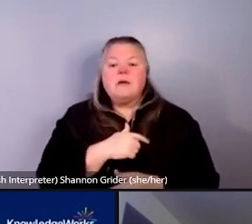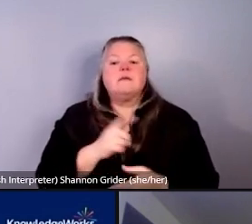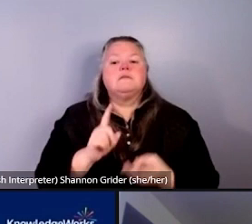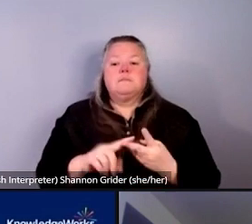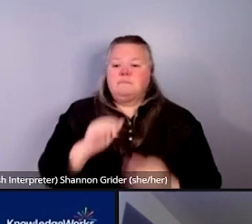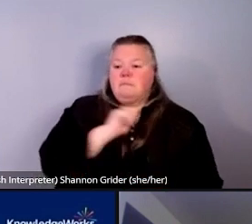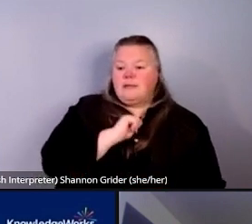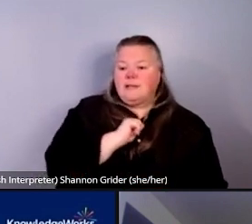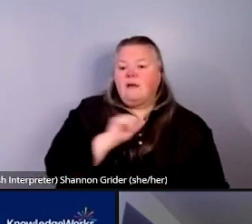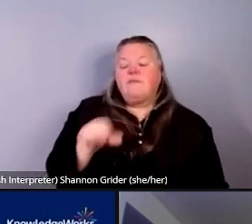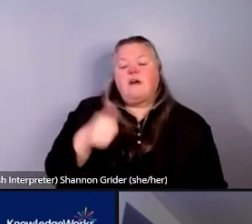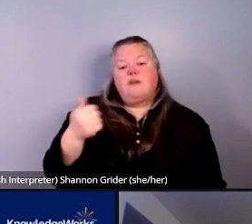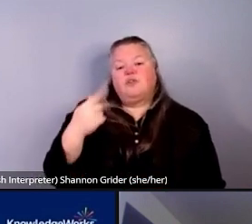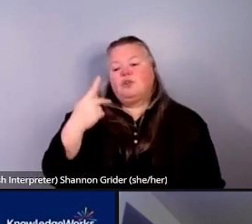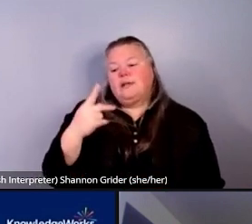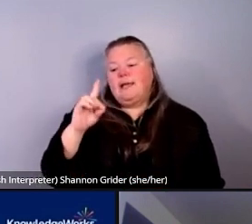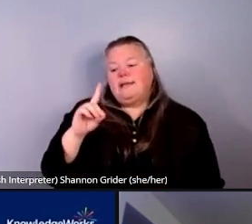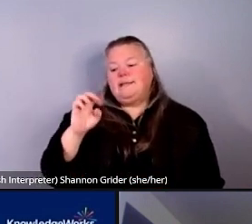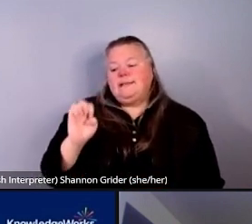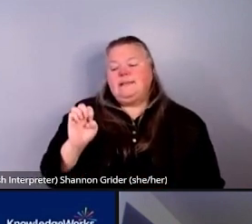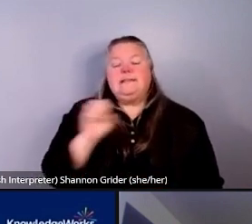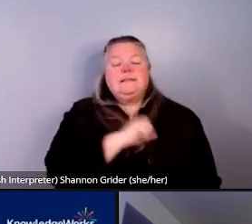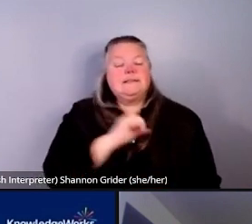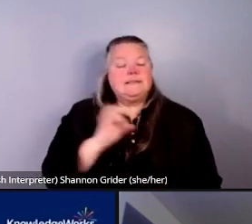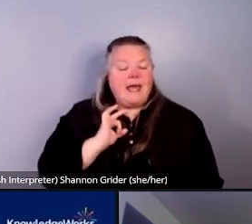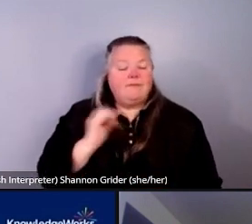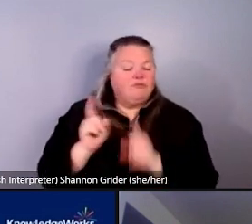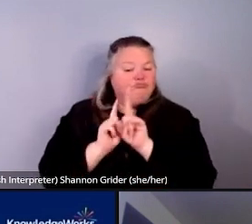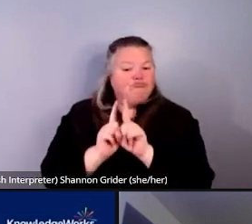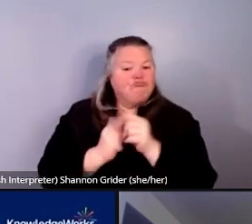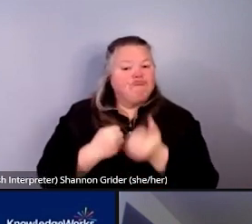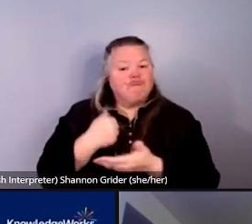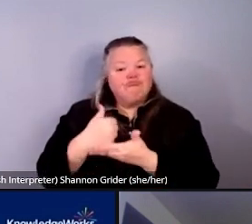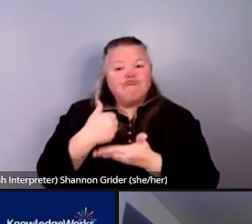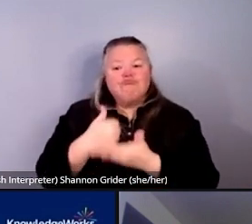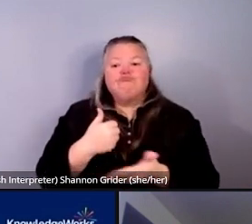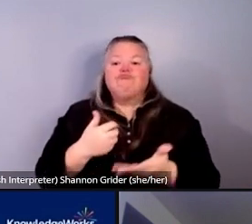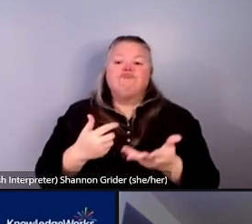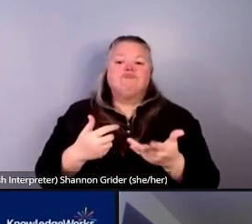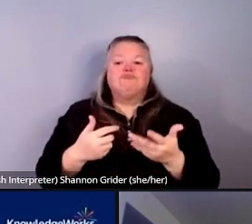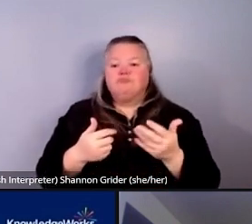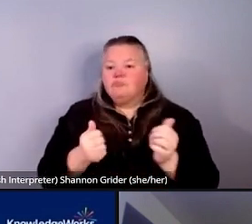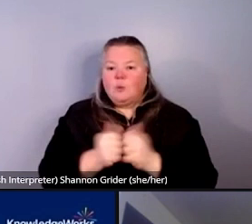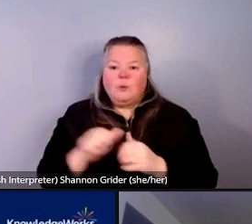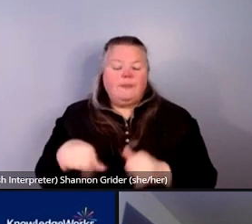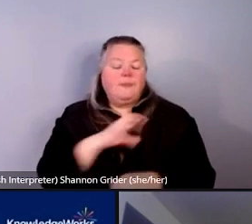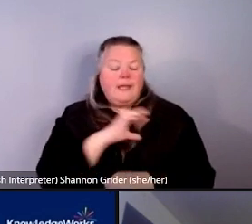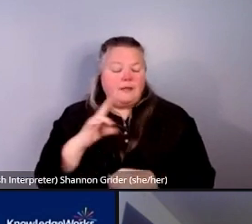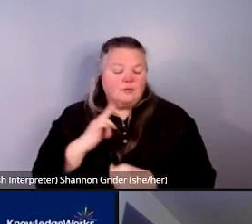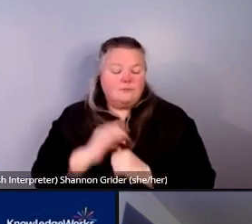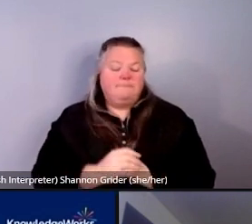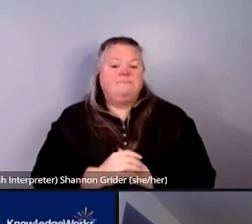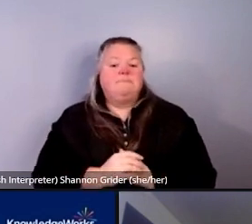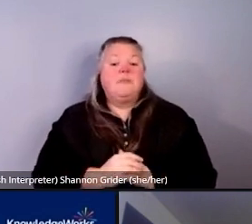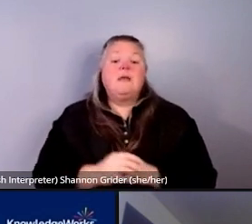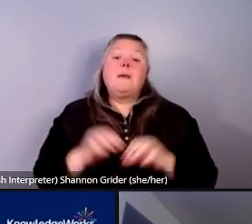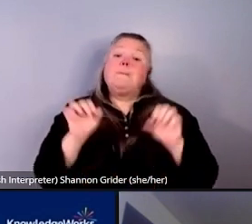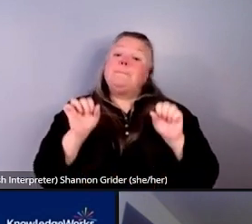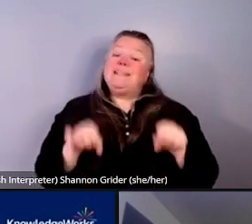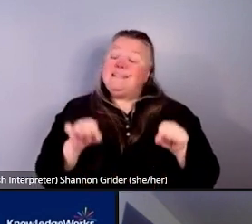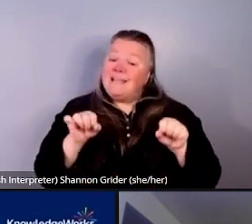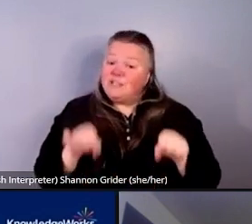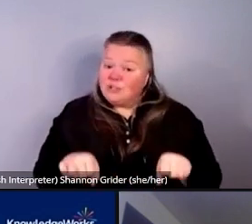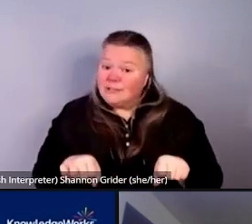the other KDE staff walking alongside you and all of your fellow council members. Potentially, we'll actively